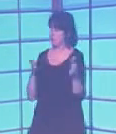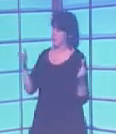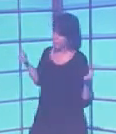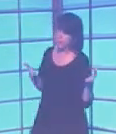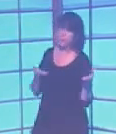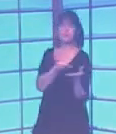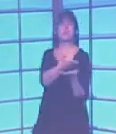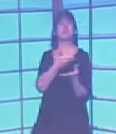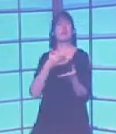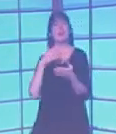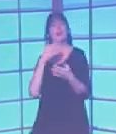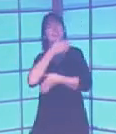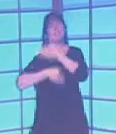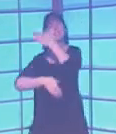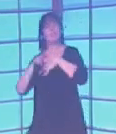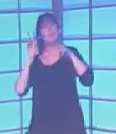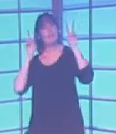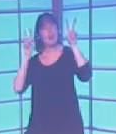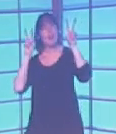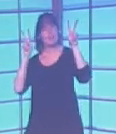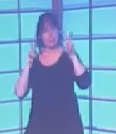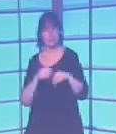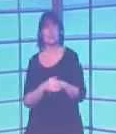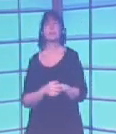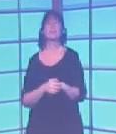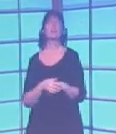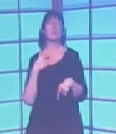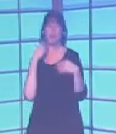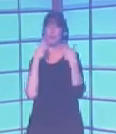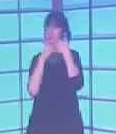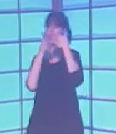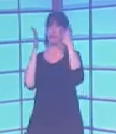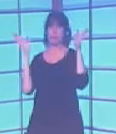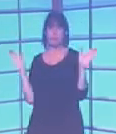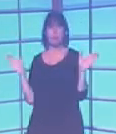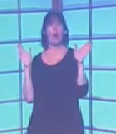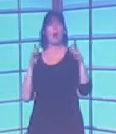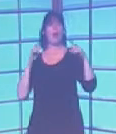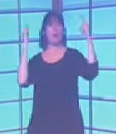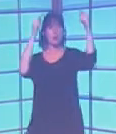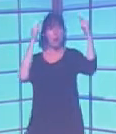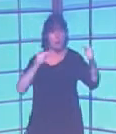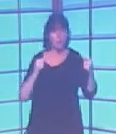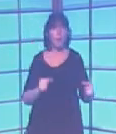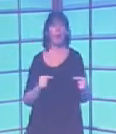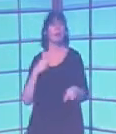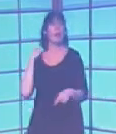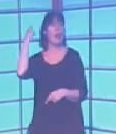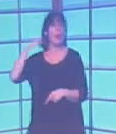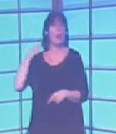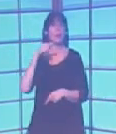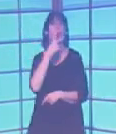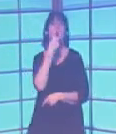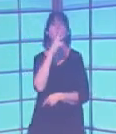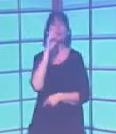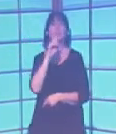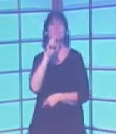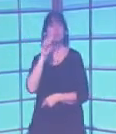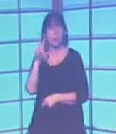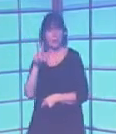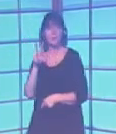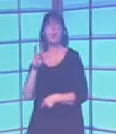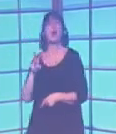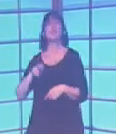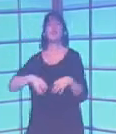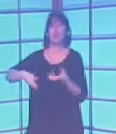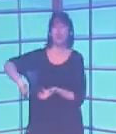have acted as access consultants on various large-scale international tournaments, including London 2012 and the Rugby World Cup